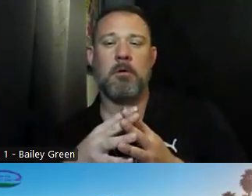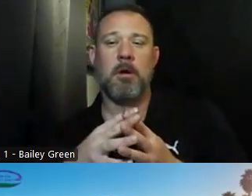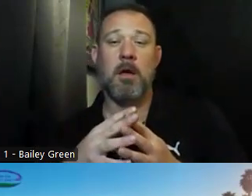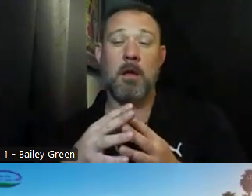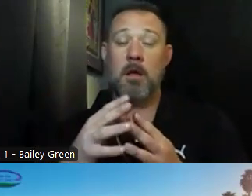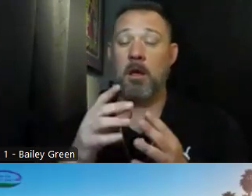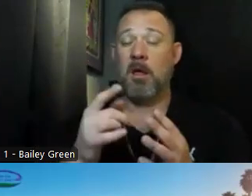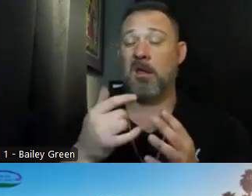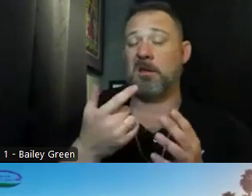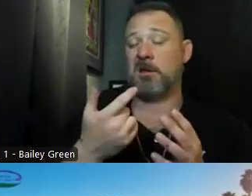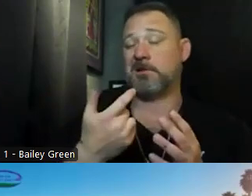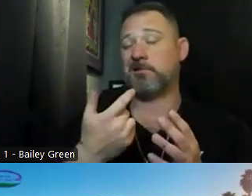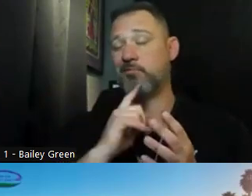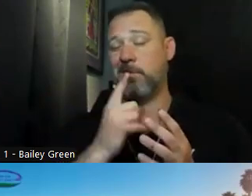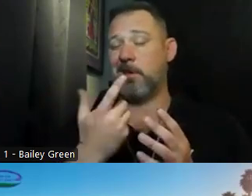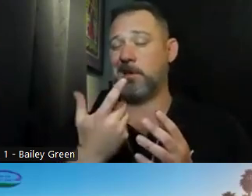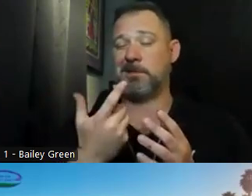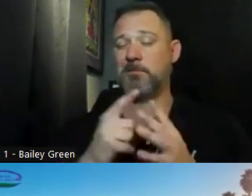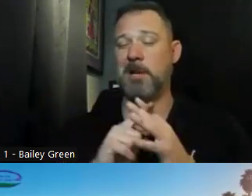carried out with mixed